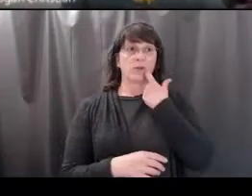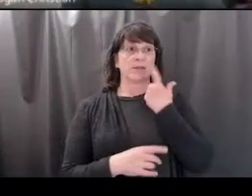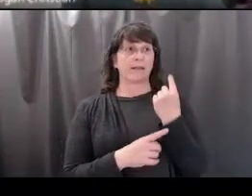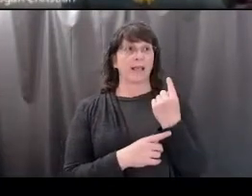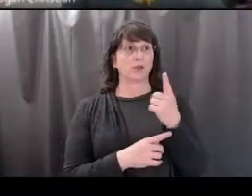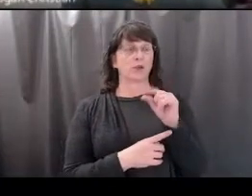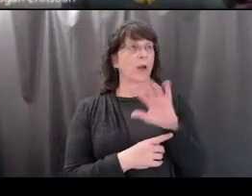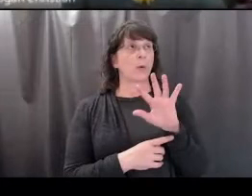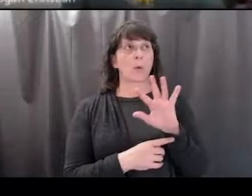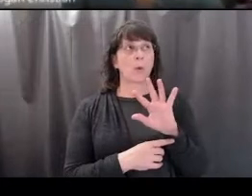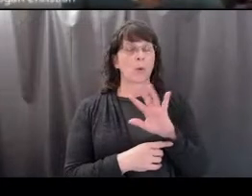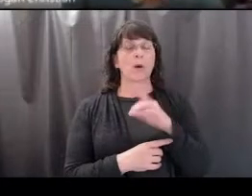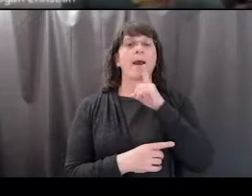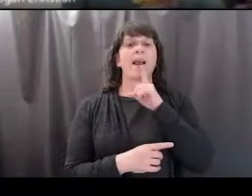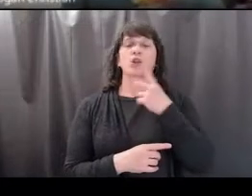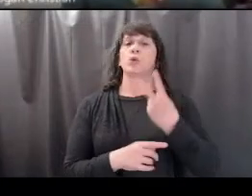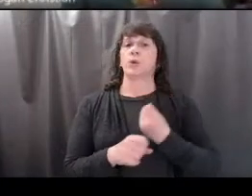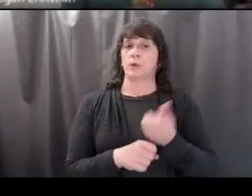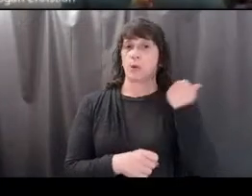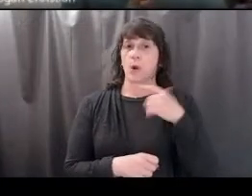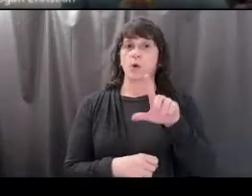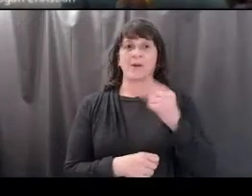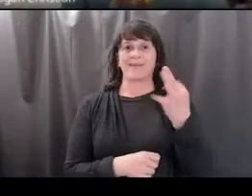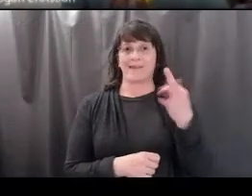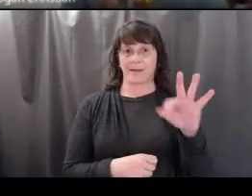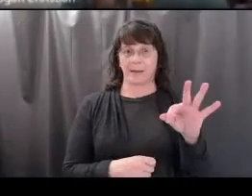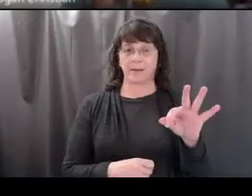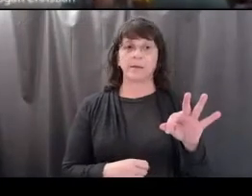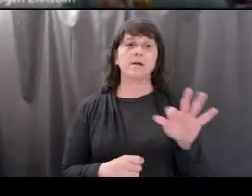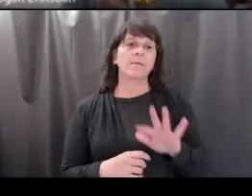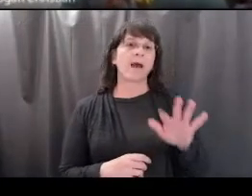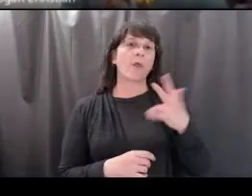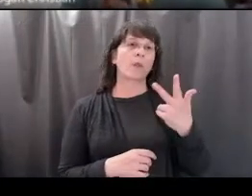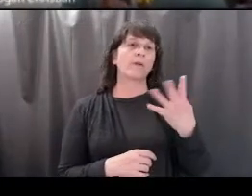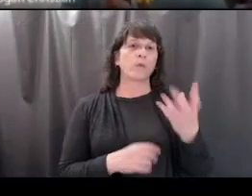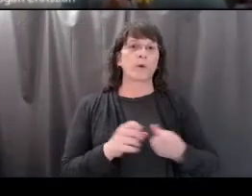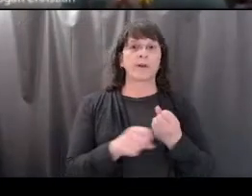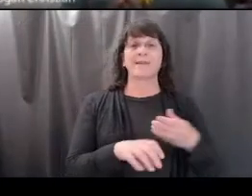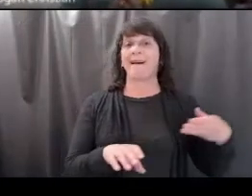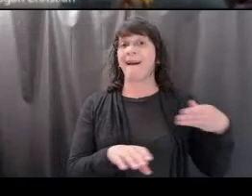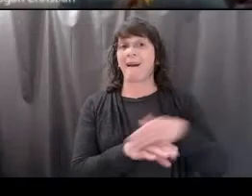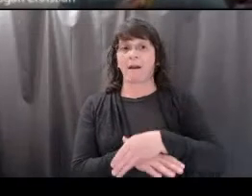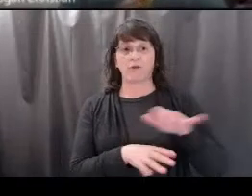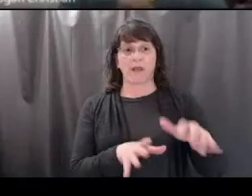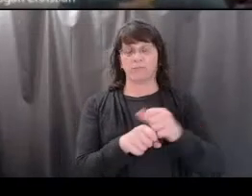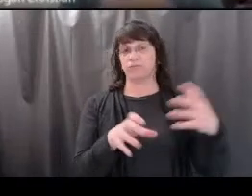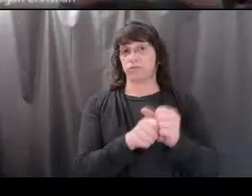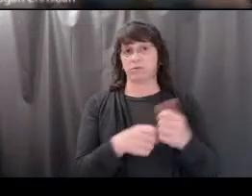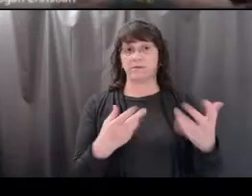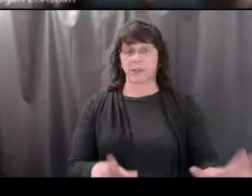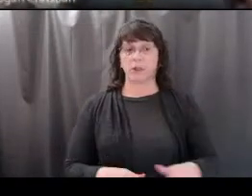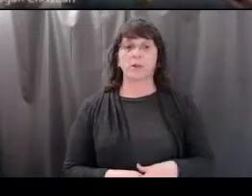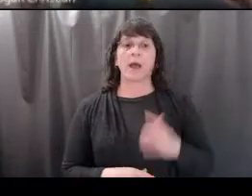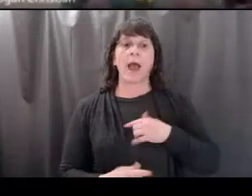in actually 2 years ago in 2019. So about 3 or 4 years after it happened. And I